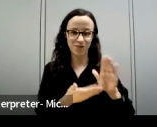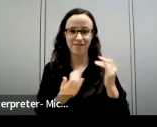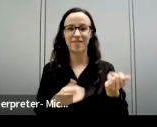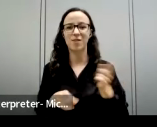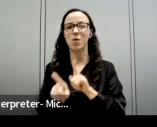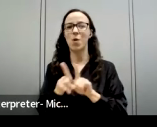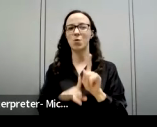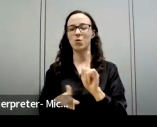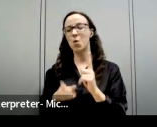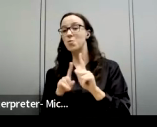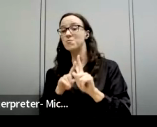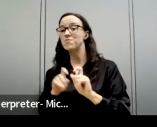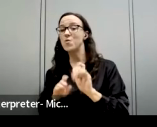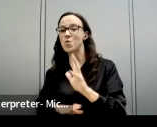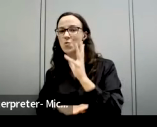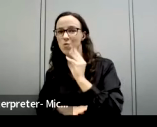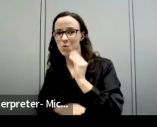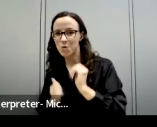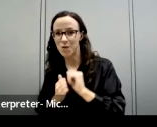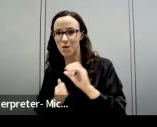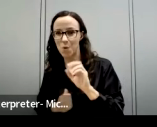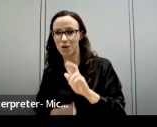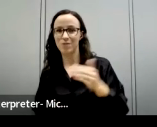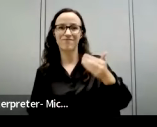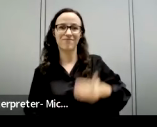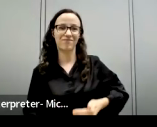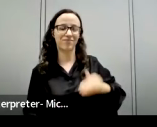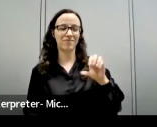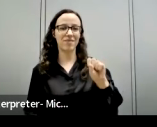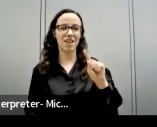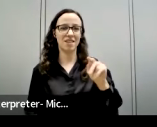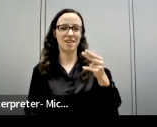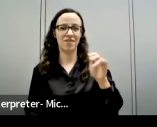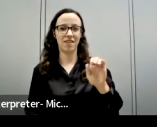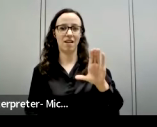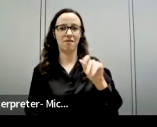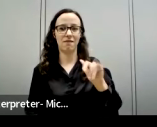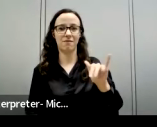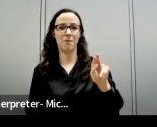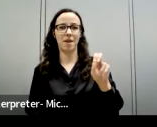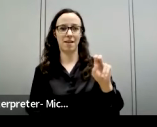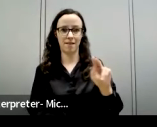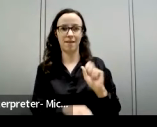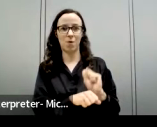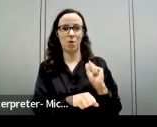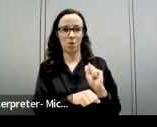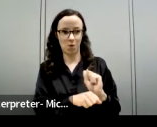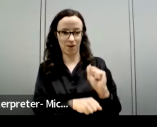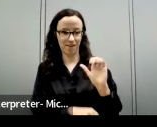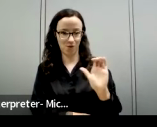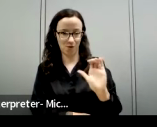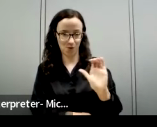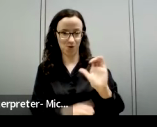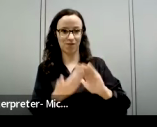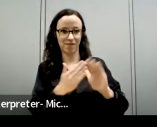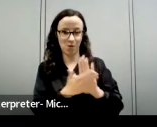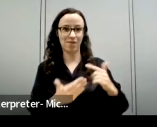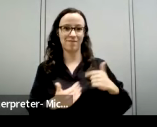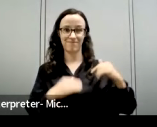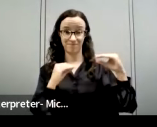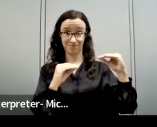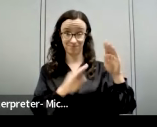with OER. I'll introduce myself. My name is Stephanie Coffman. I work at Clovis Community College. I'm a biology